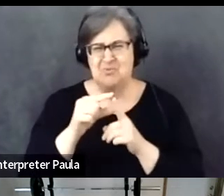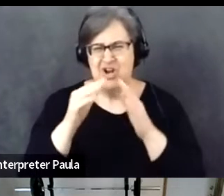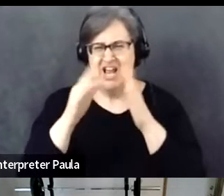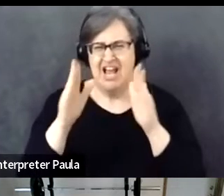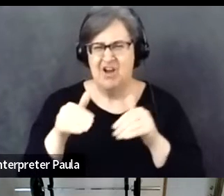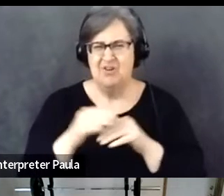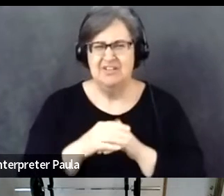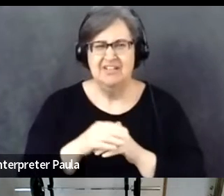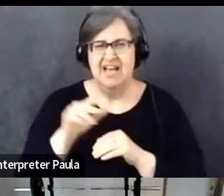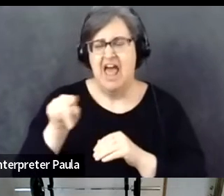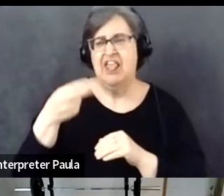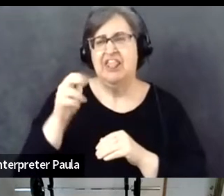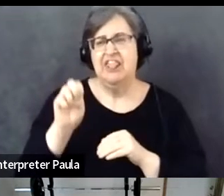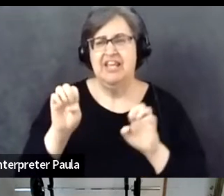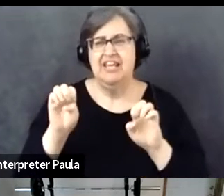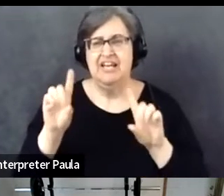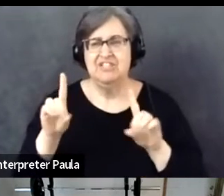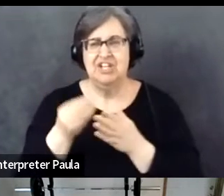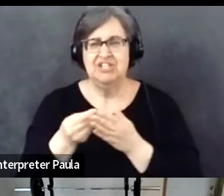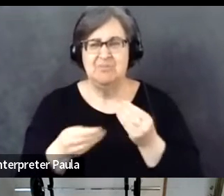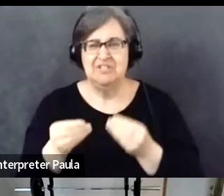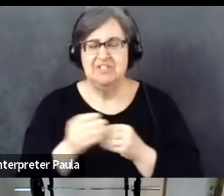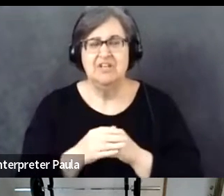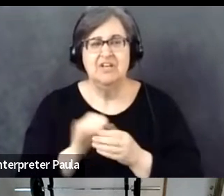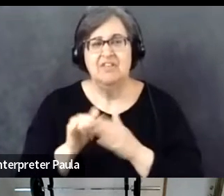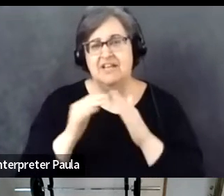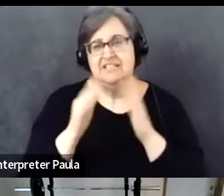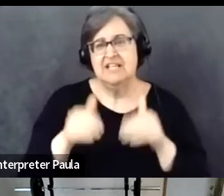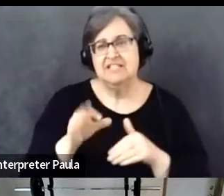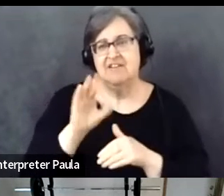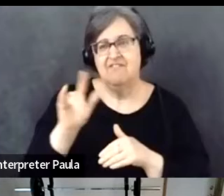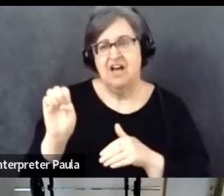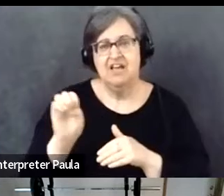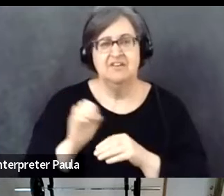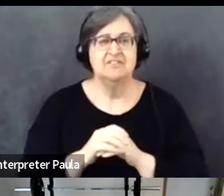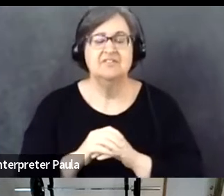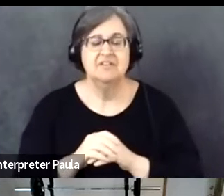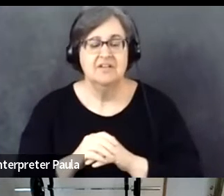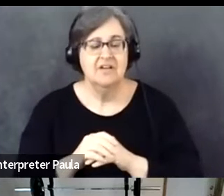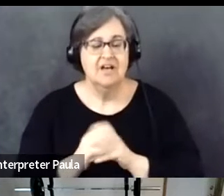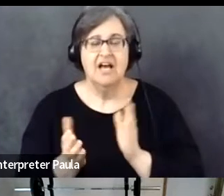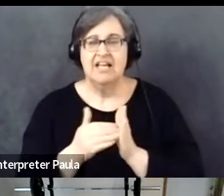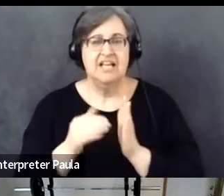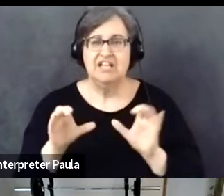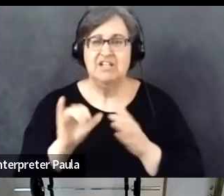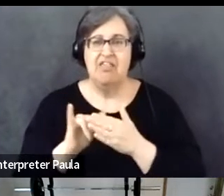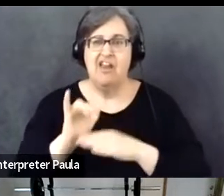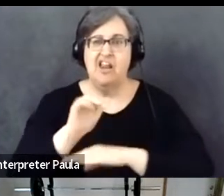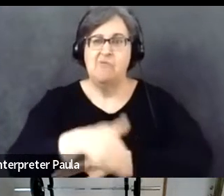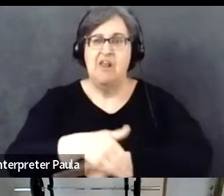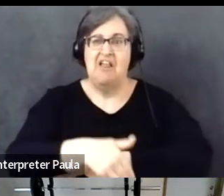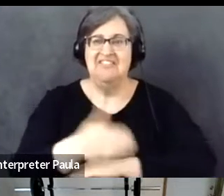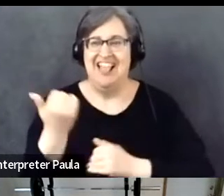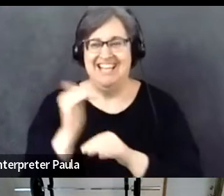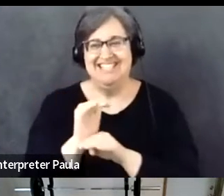is the education budget. It's a House file. Again, I did this in the middle of the night last